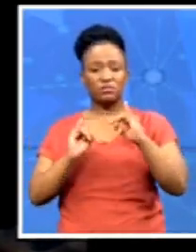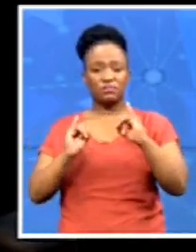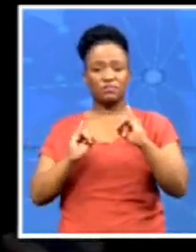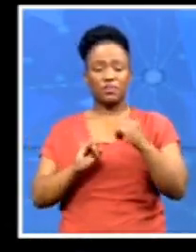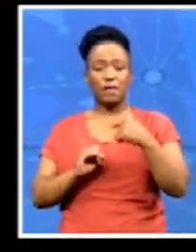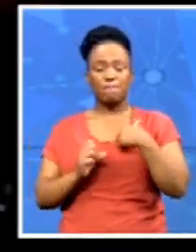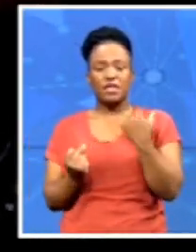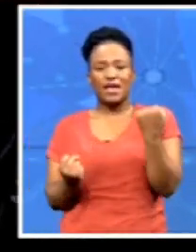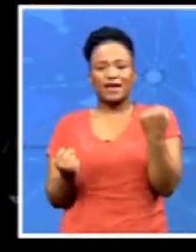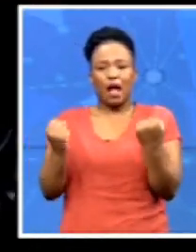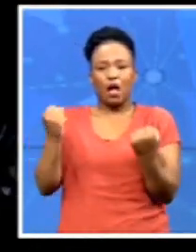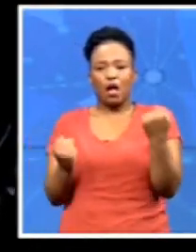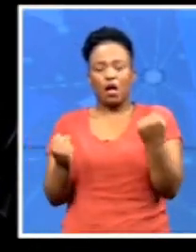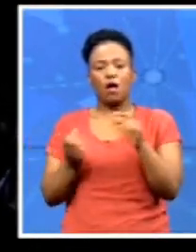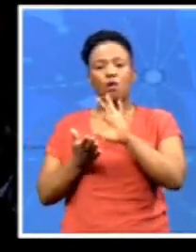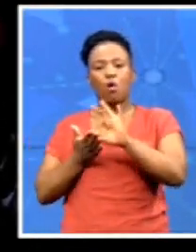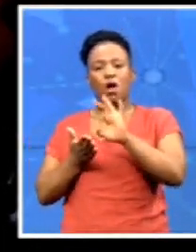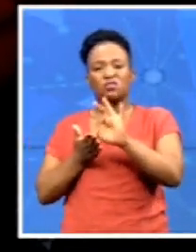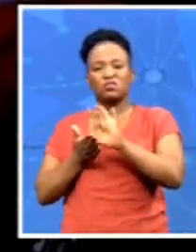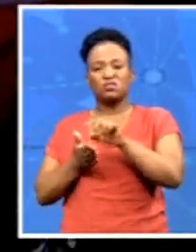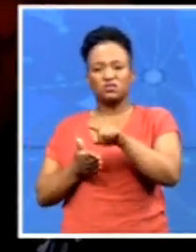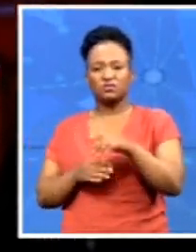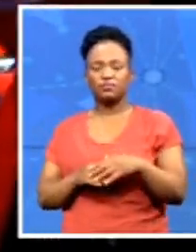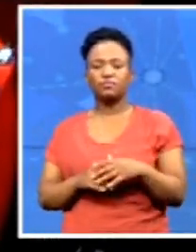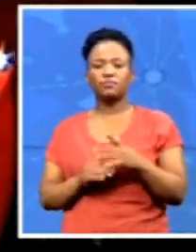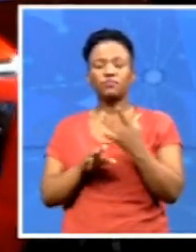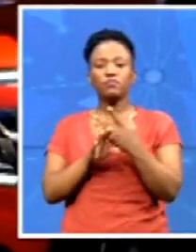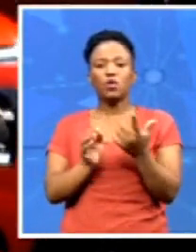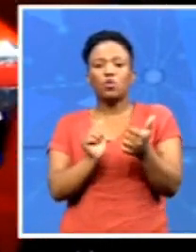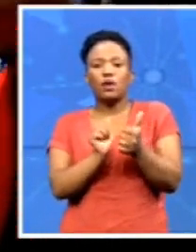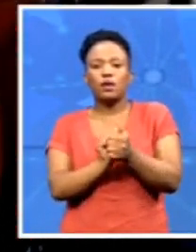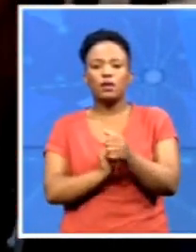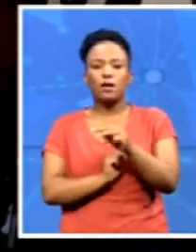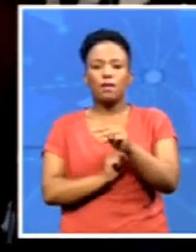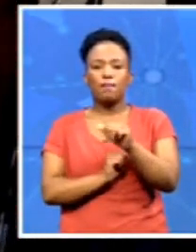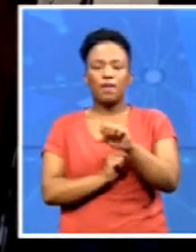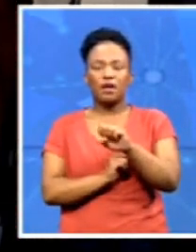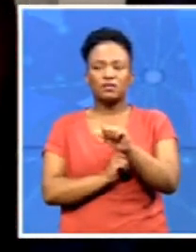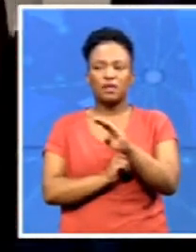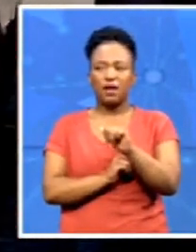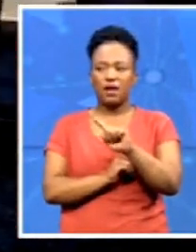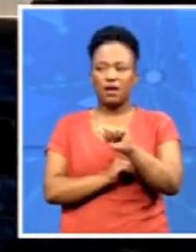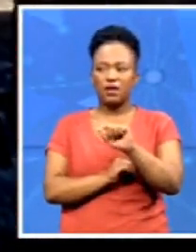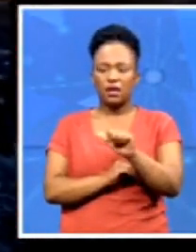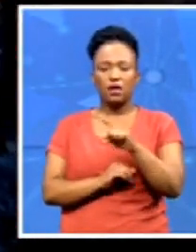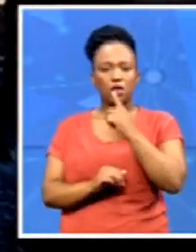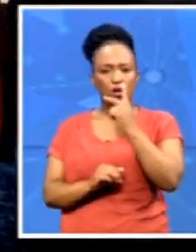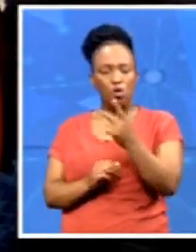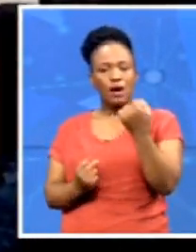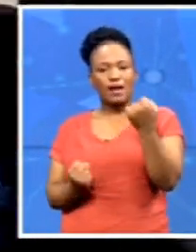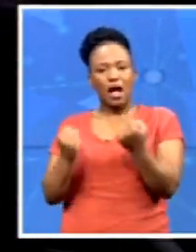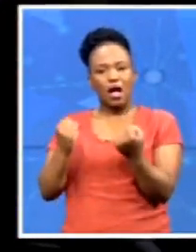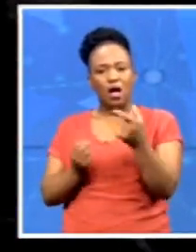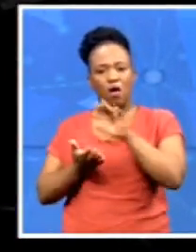ask my colleague Masabata Ralitabo to come with me. Have a look here at this particular car wash. This car stands